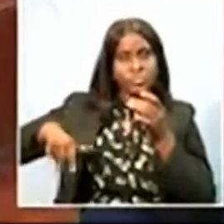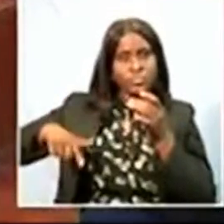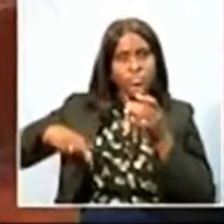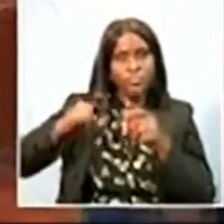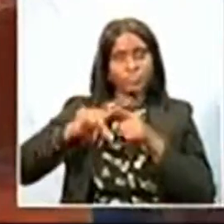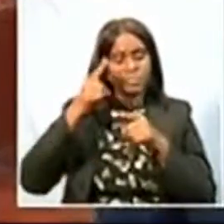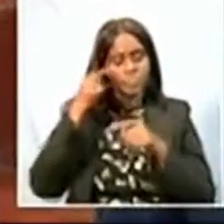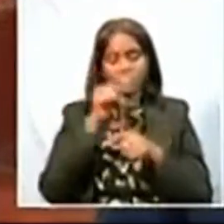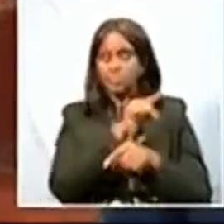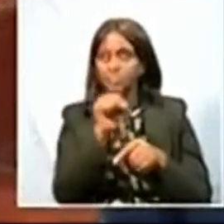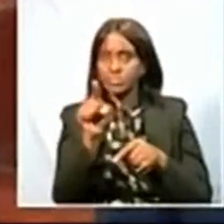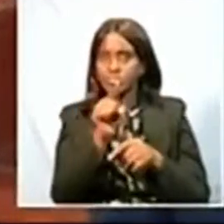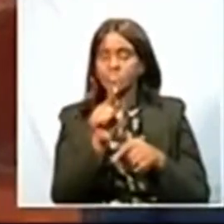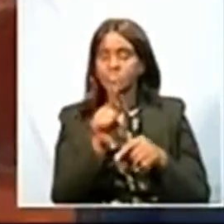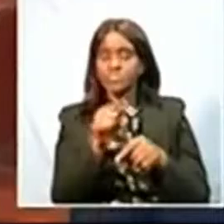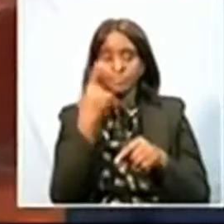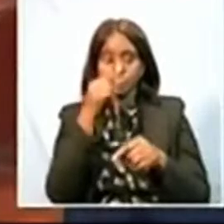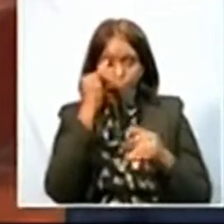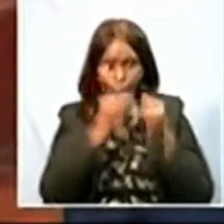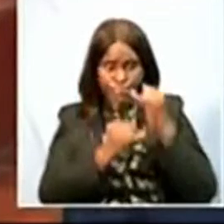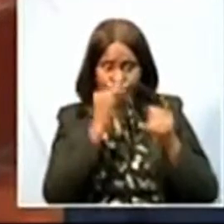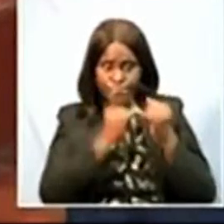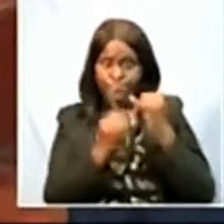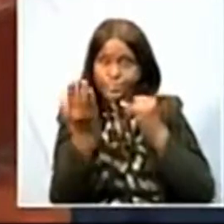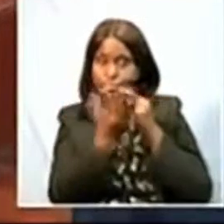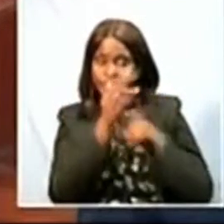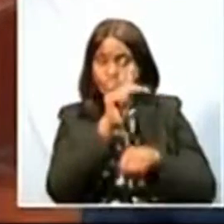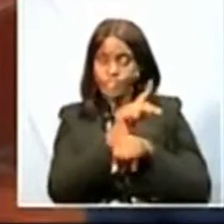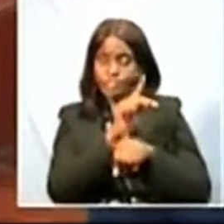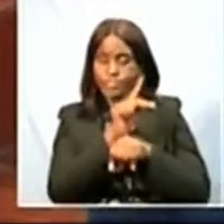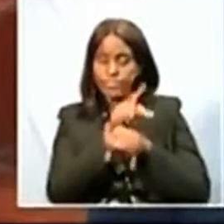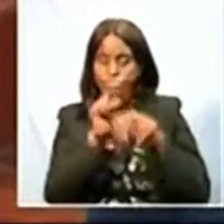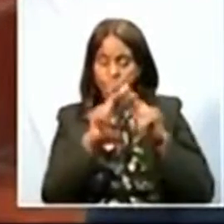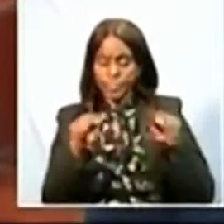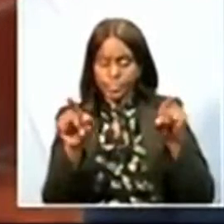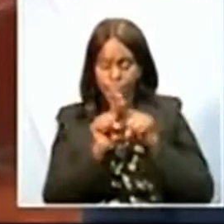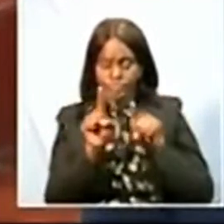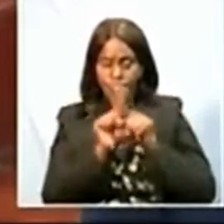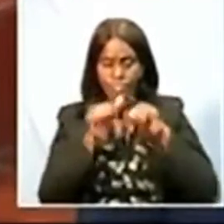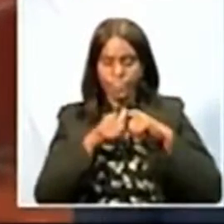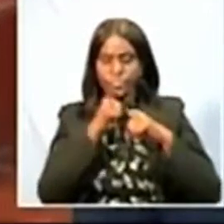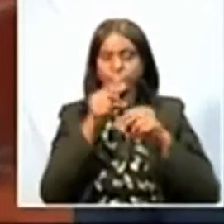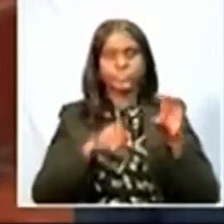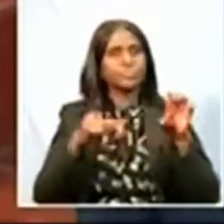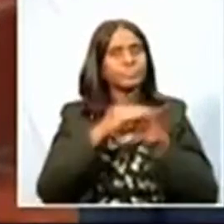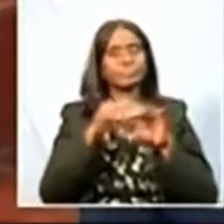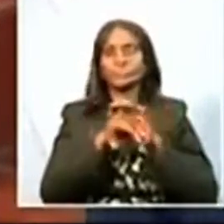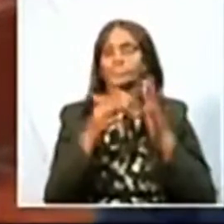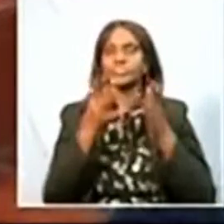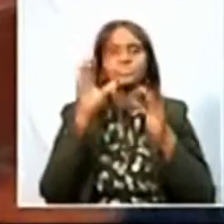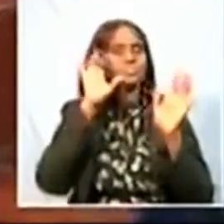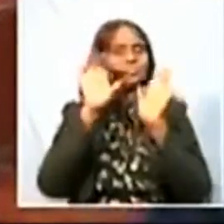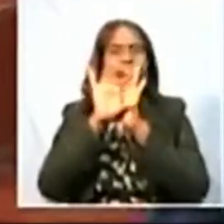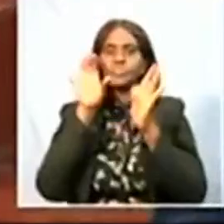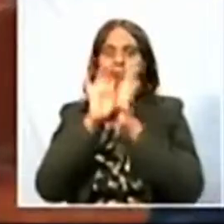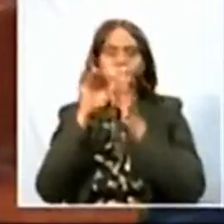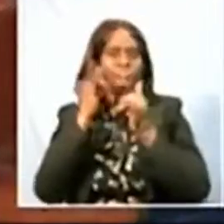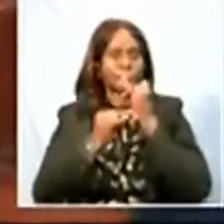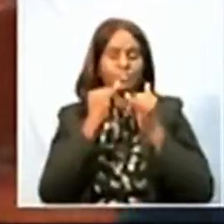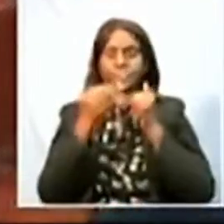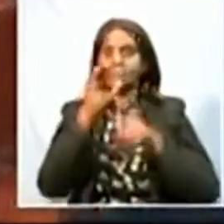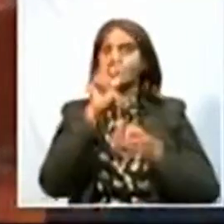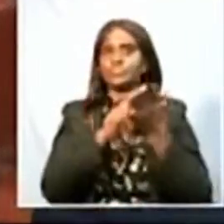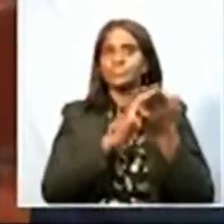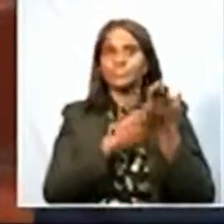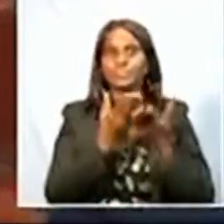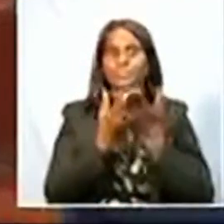But for the the completed one, Chair should admit we didn't include the pictures and handover reports as a